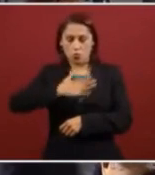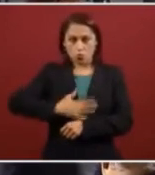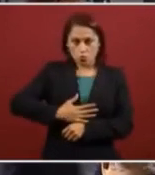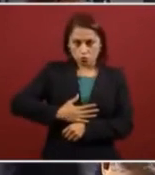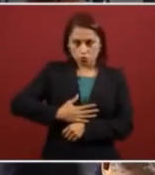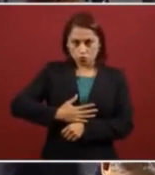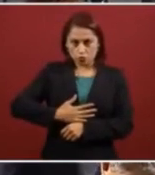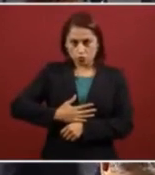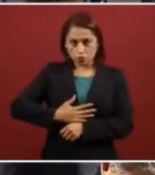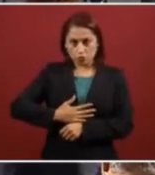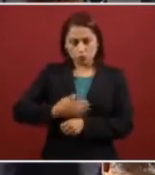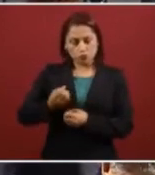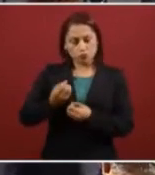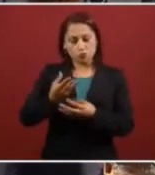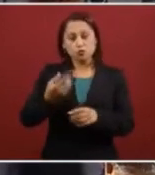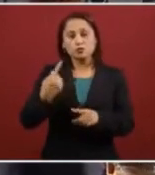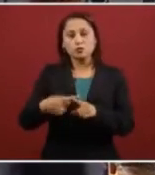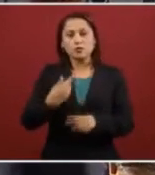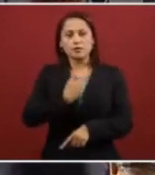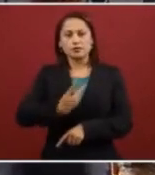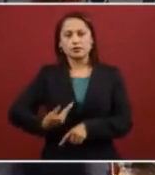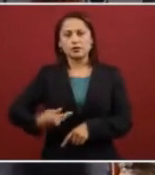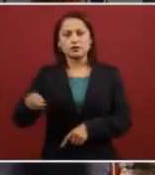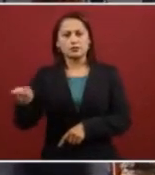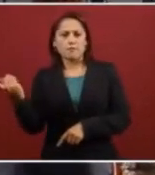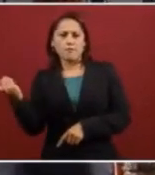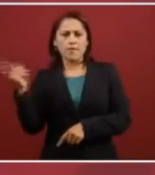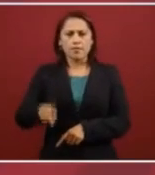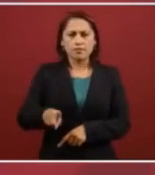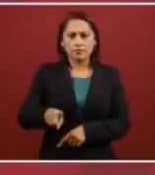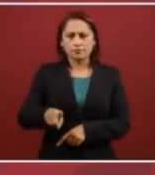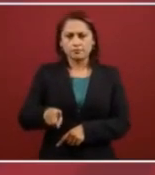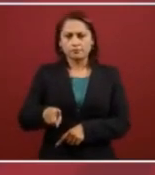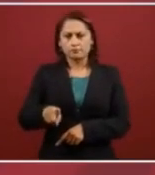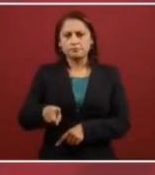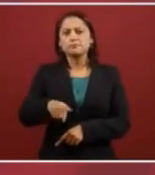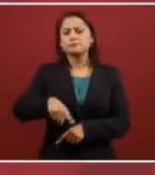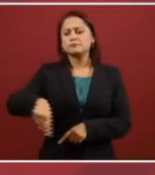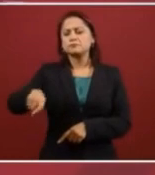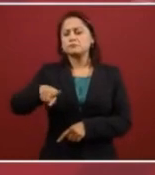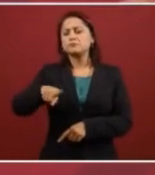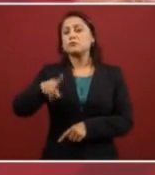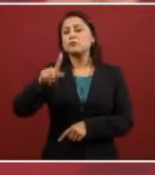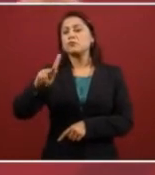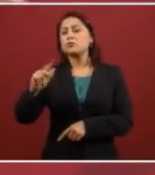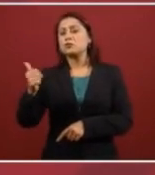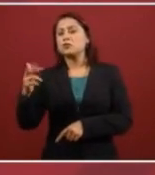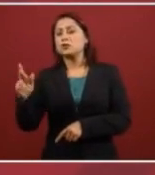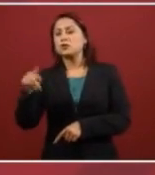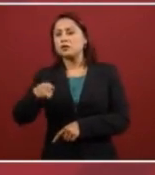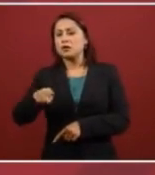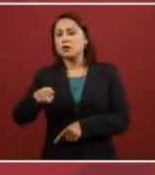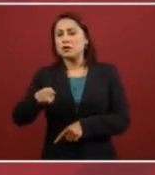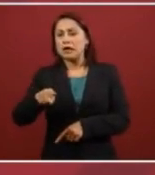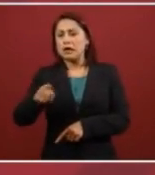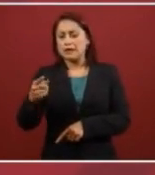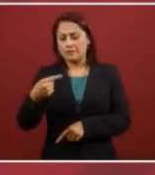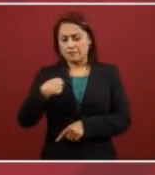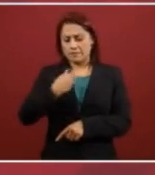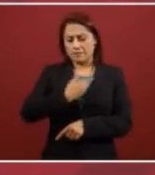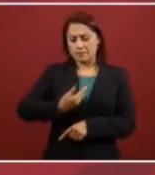y daba la orden al procurador. The president used to give the order. Hasta hace poco. To the